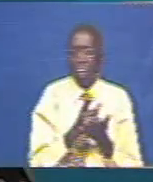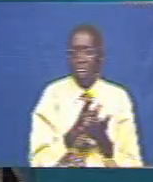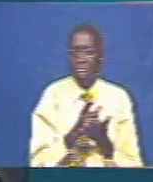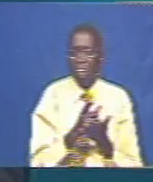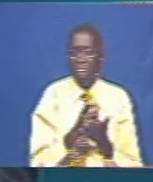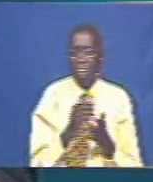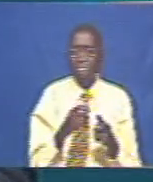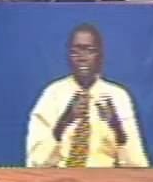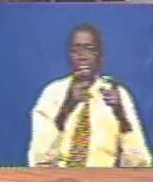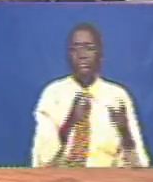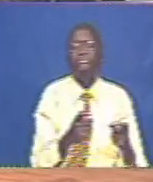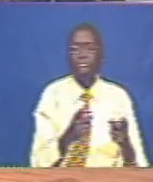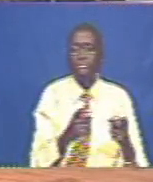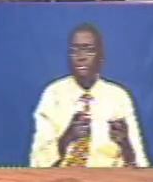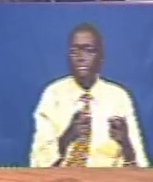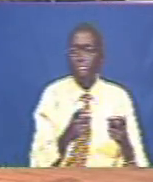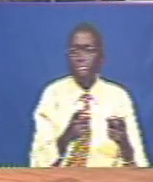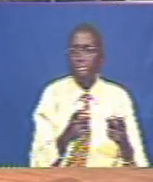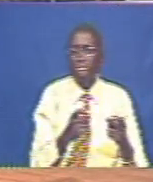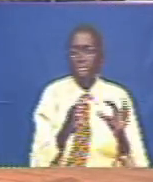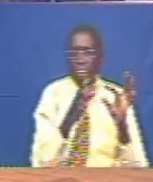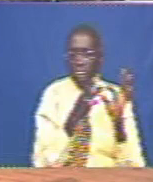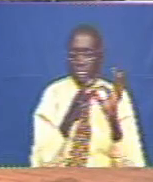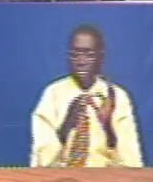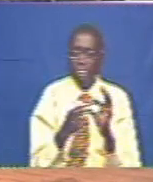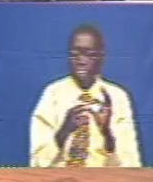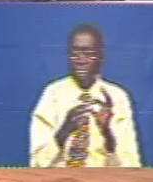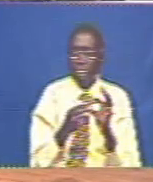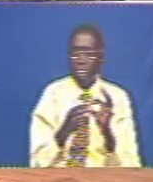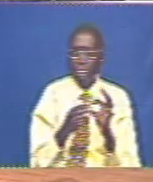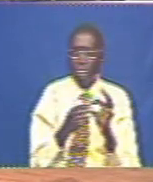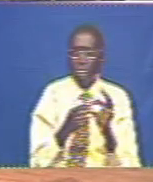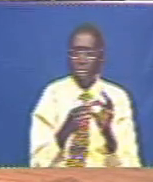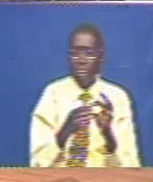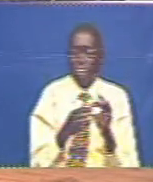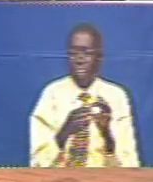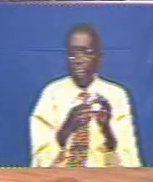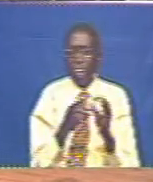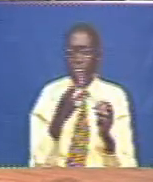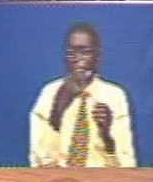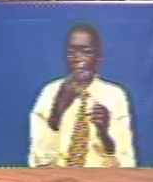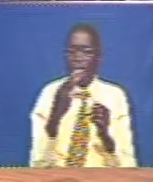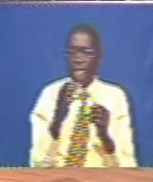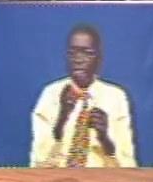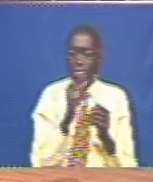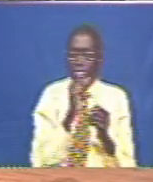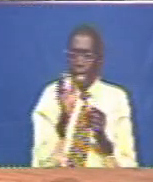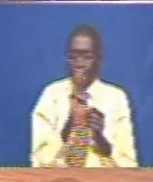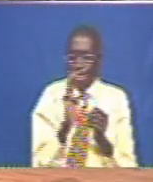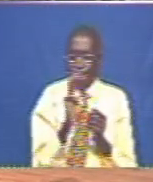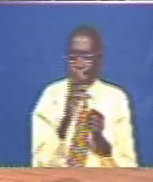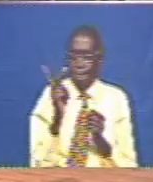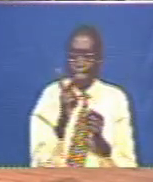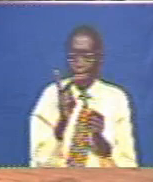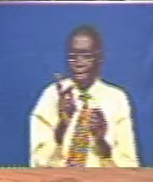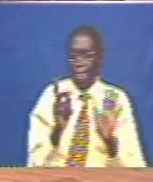advanced by the unions, mm-hmm, it's about 350 billion Kenya shillings, and so you are left with